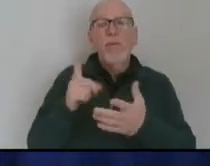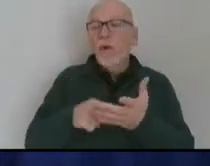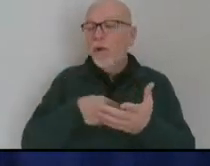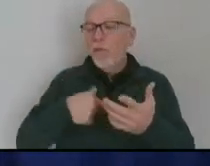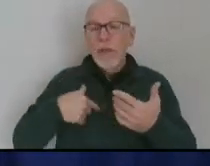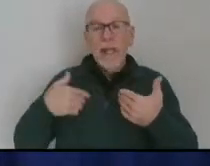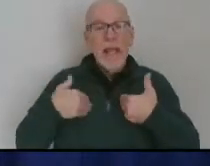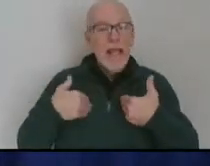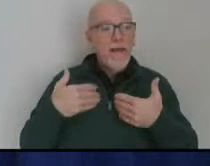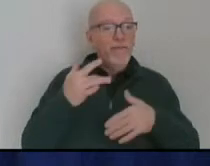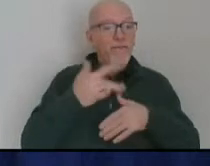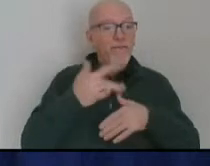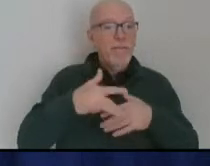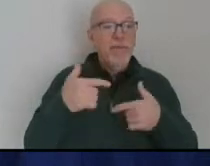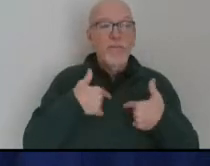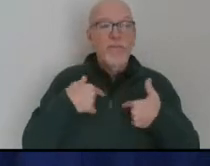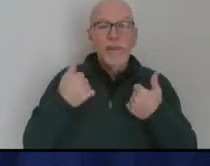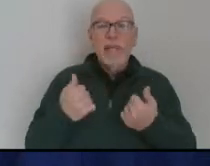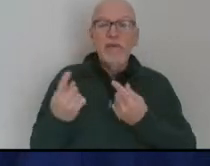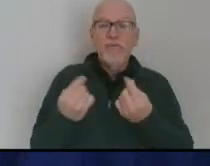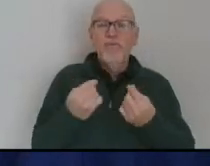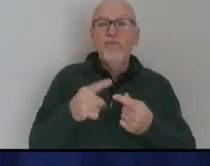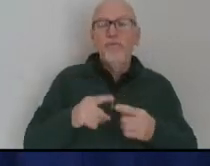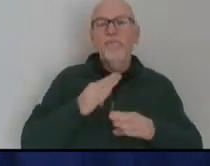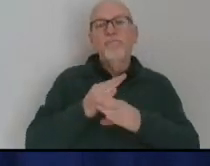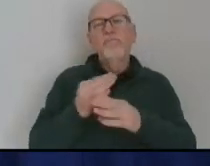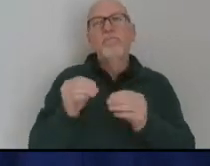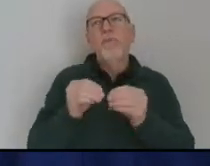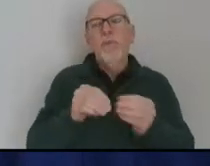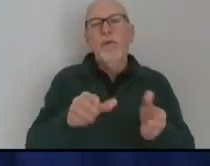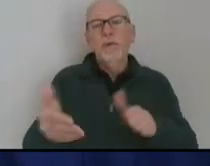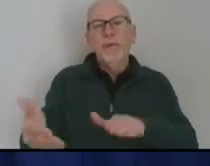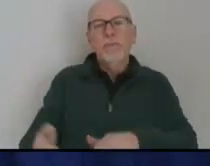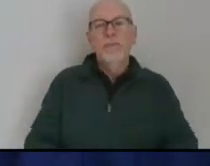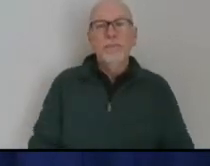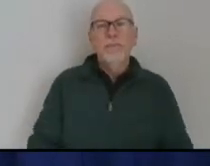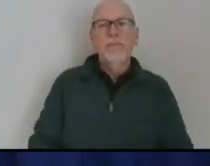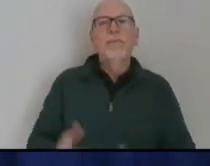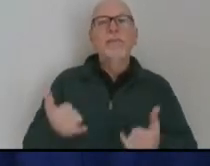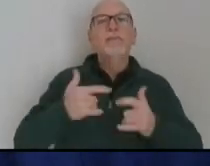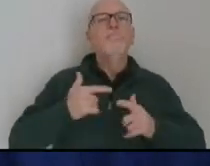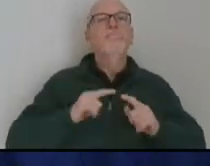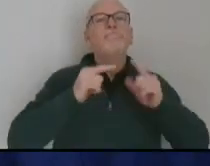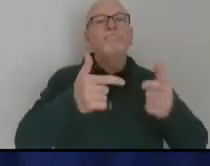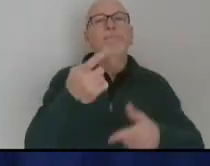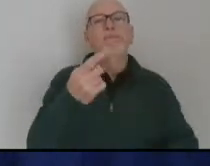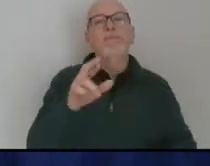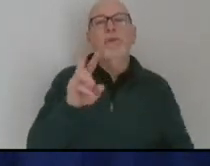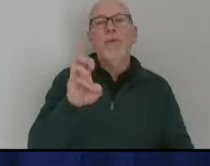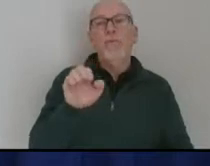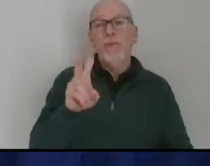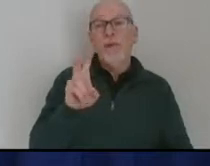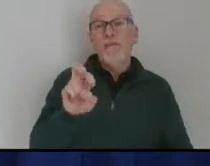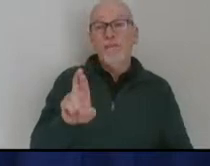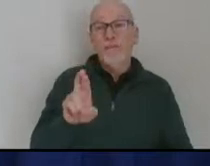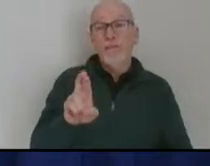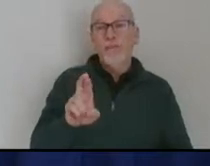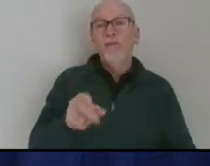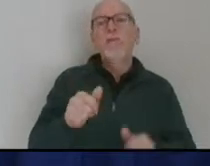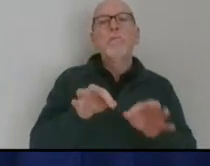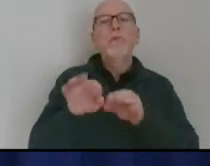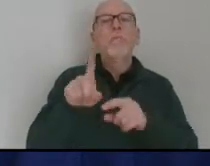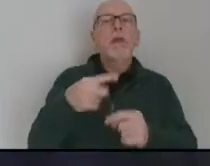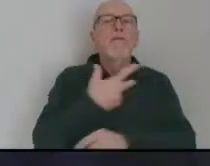available to us today to help prevent further losses. Now, I'll let Dr. Weaver provide some more details about our vaccination